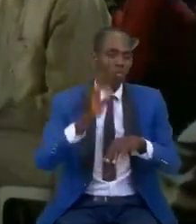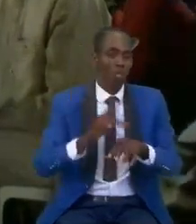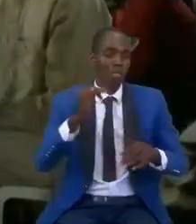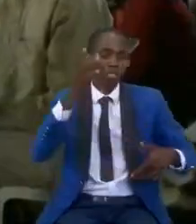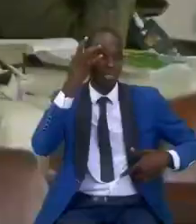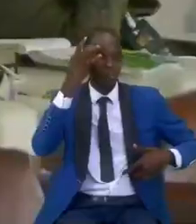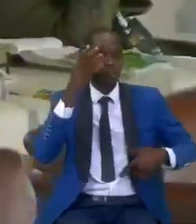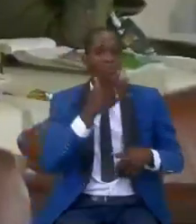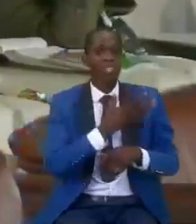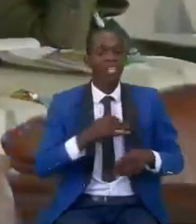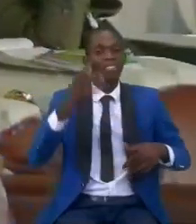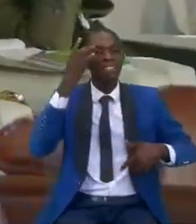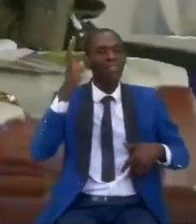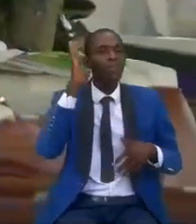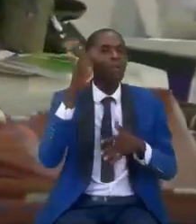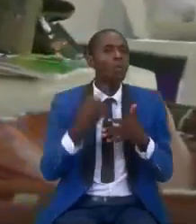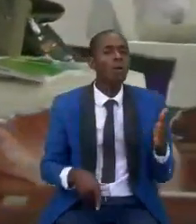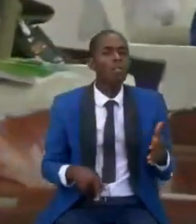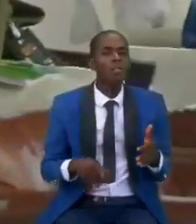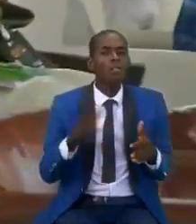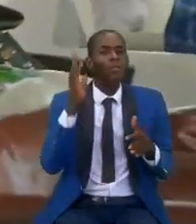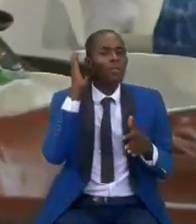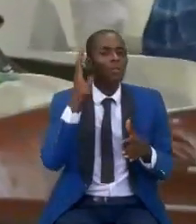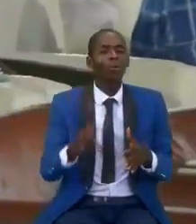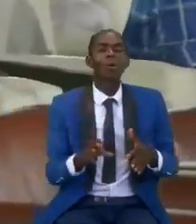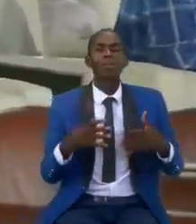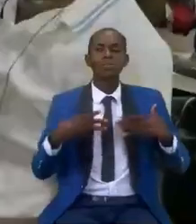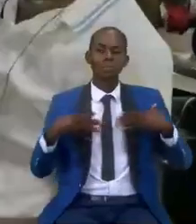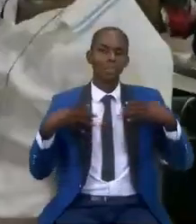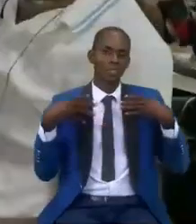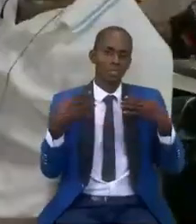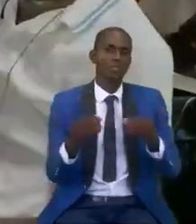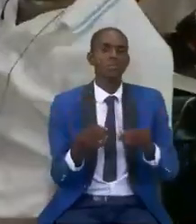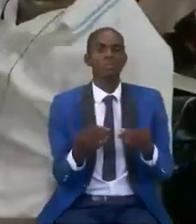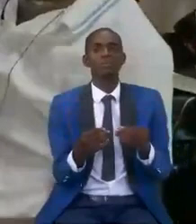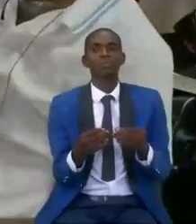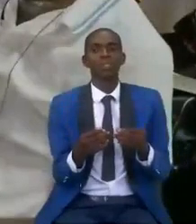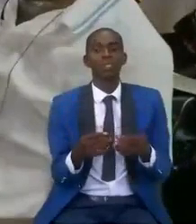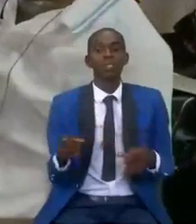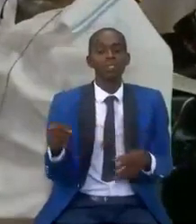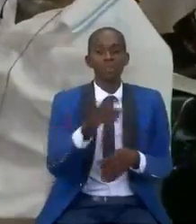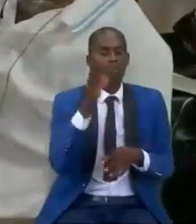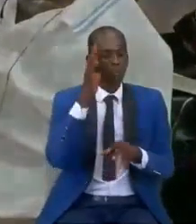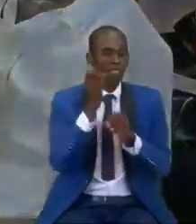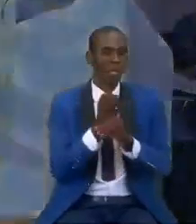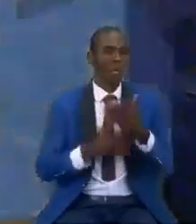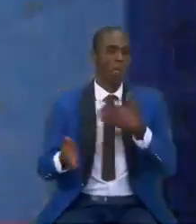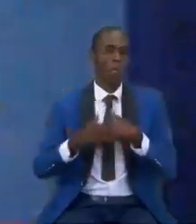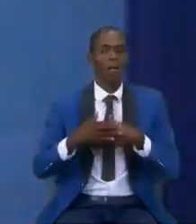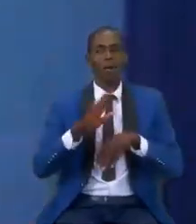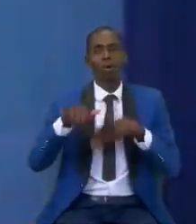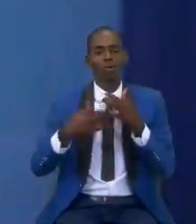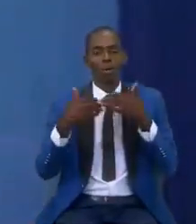tell me, you recover tonight in Jesus' name. Miracle in your life tonight in